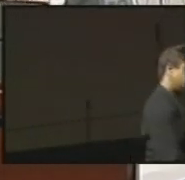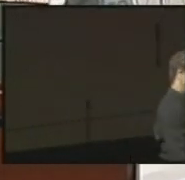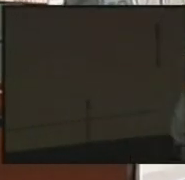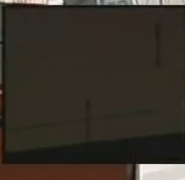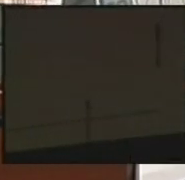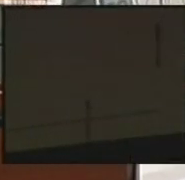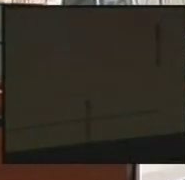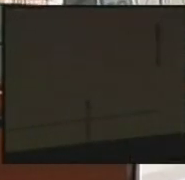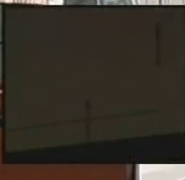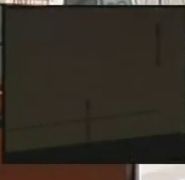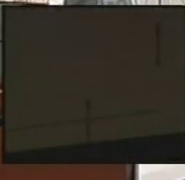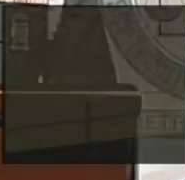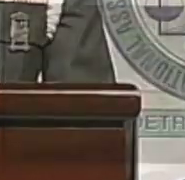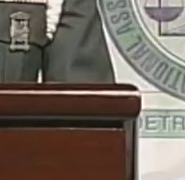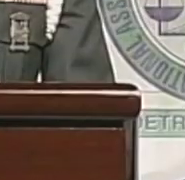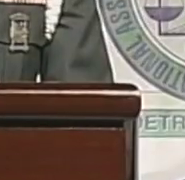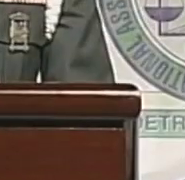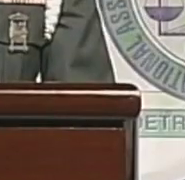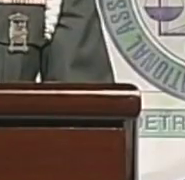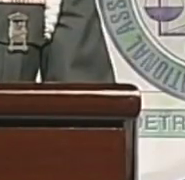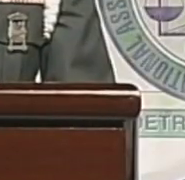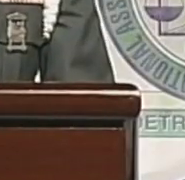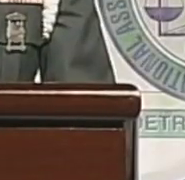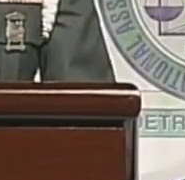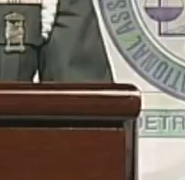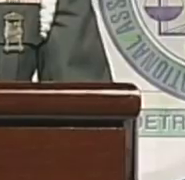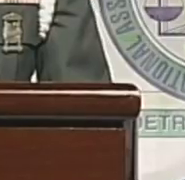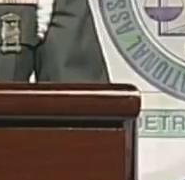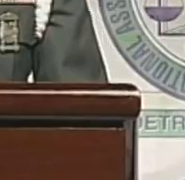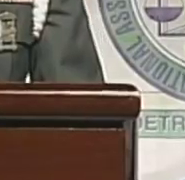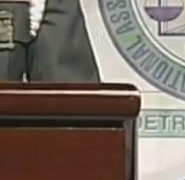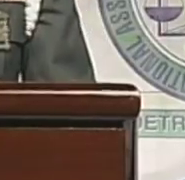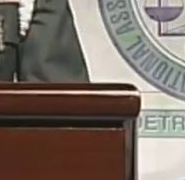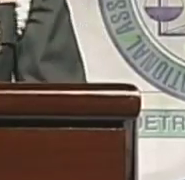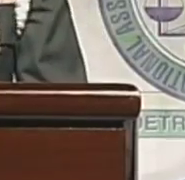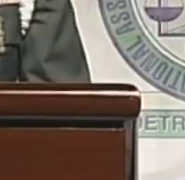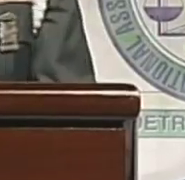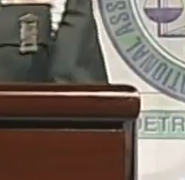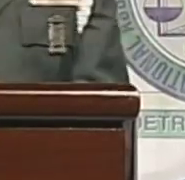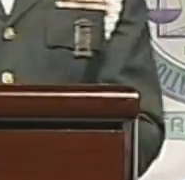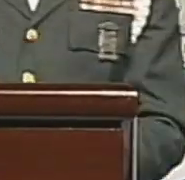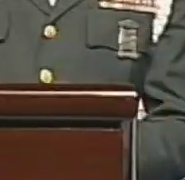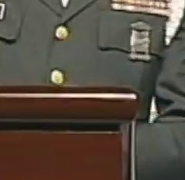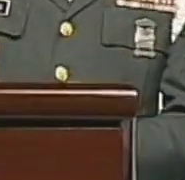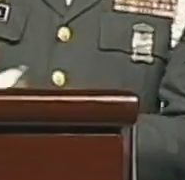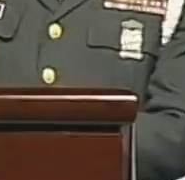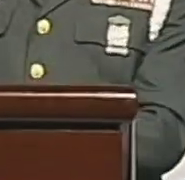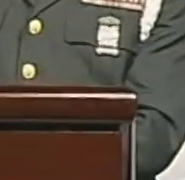go to the red dais and for introduction by Mrs. Sandra Ali.